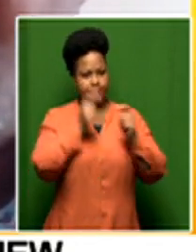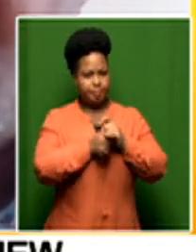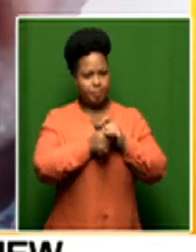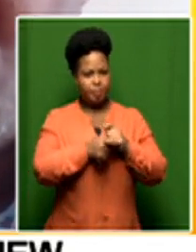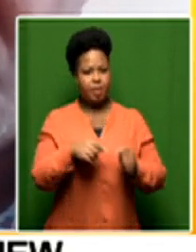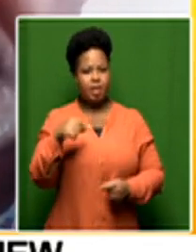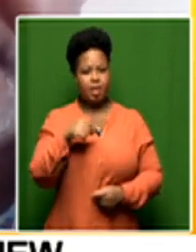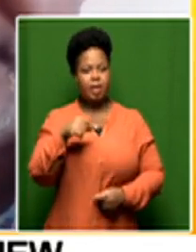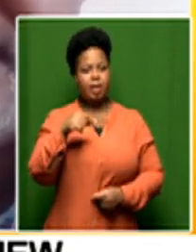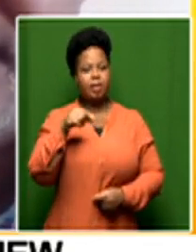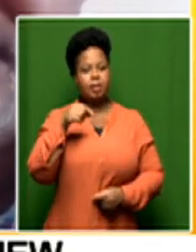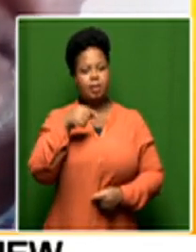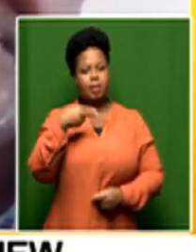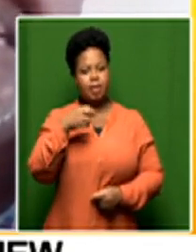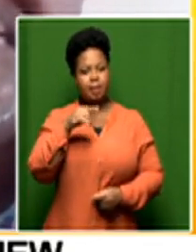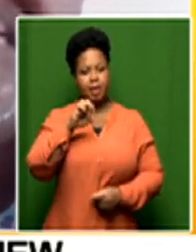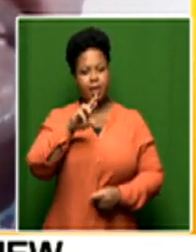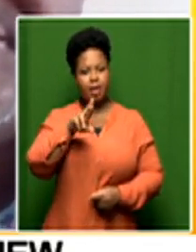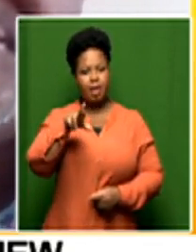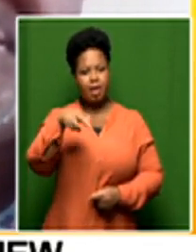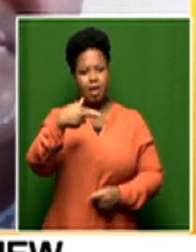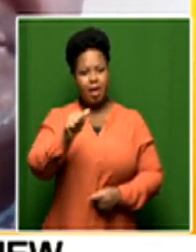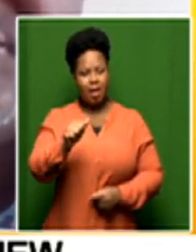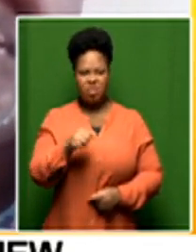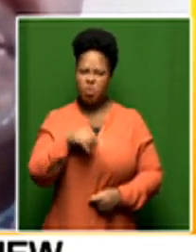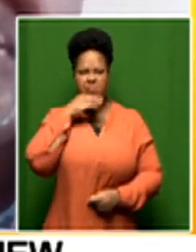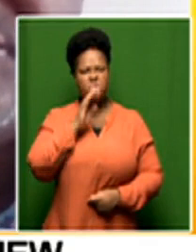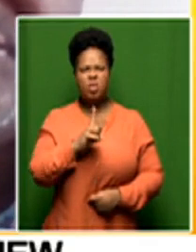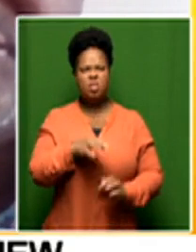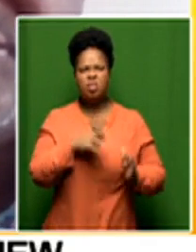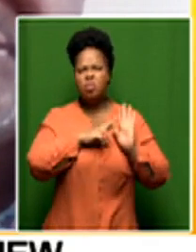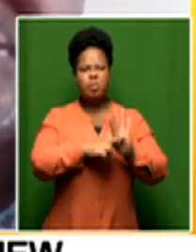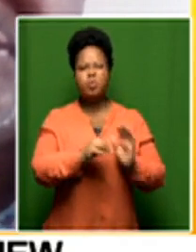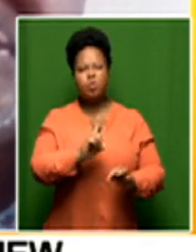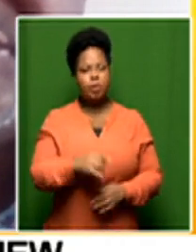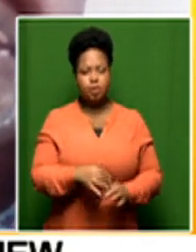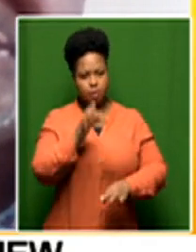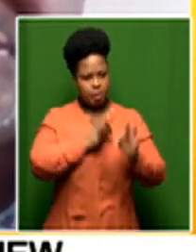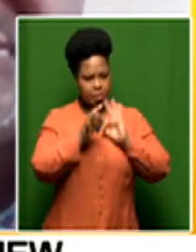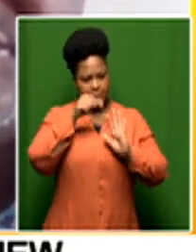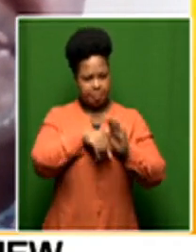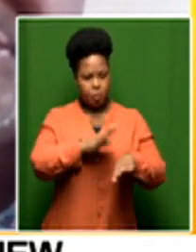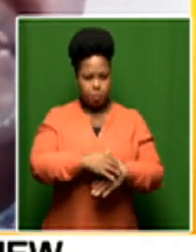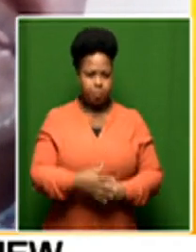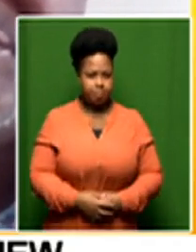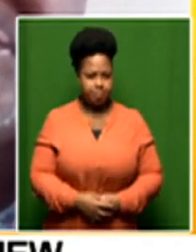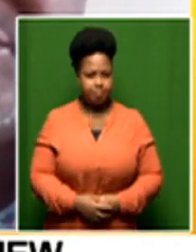change, Gqeberha. From your understanding, what does it mean? What does it represent? Let's begin the interview